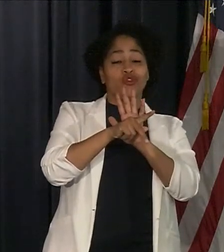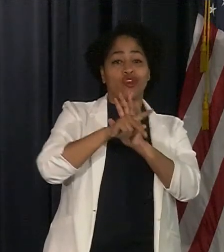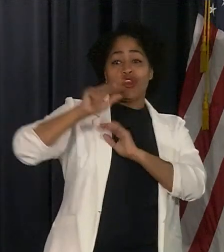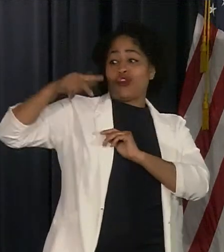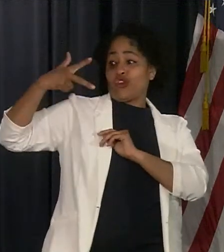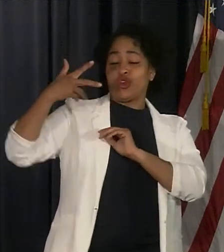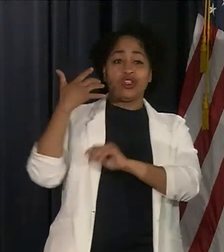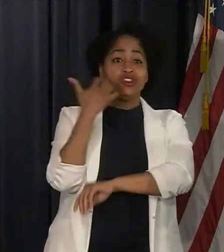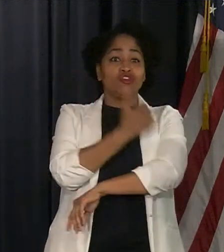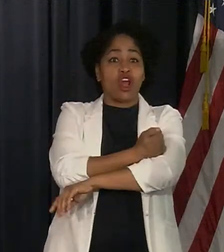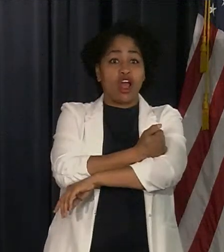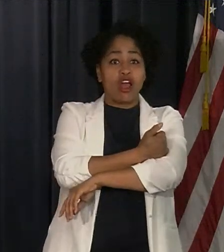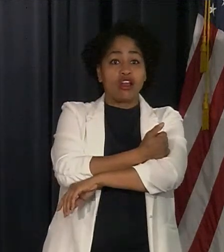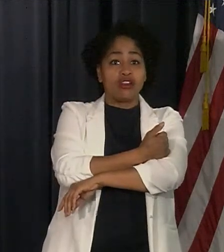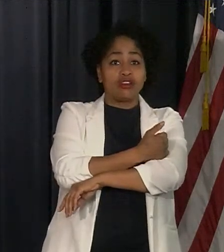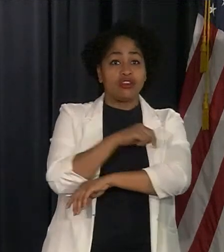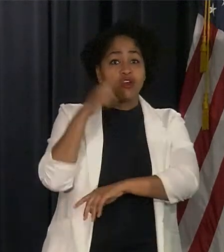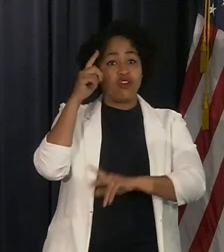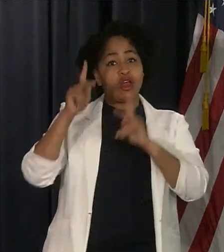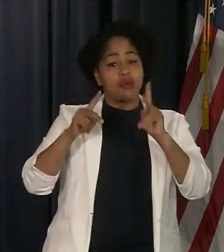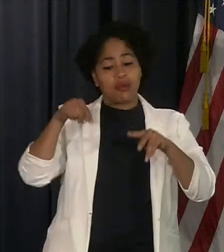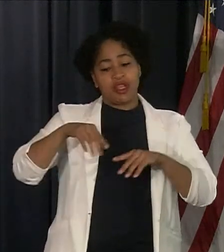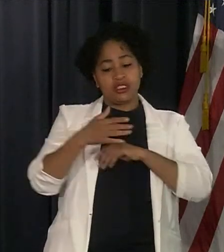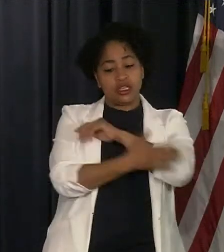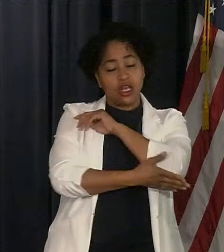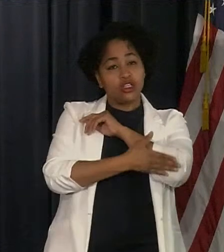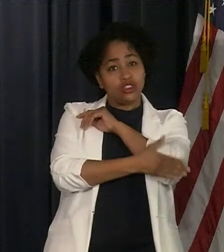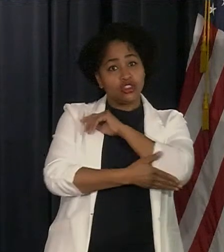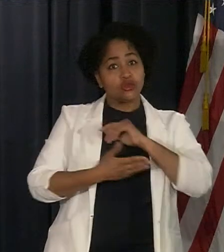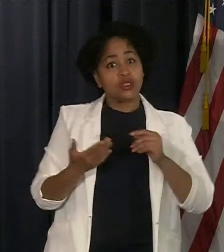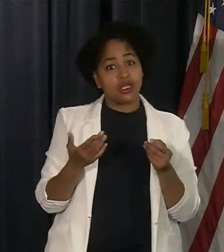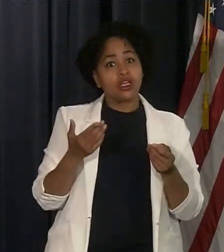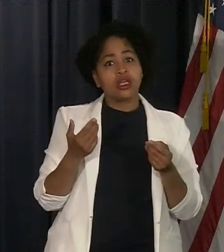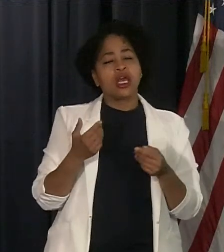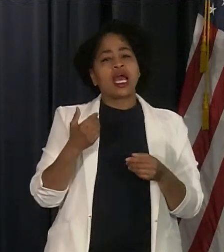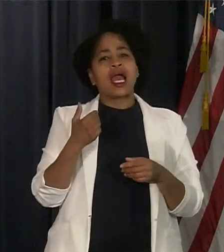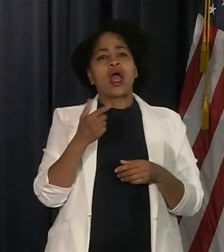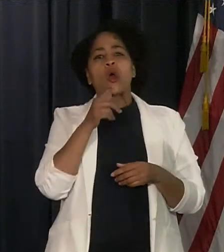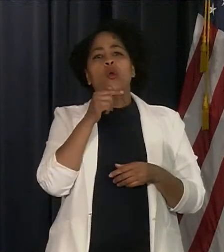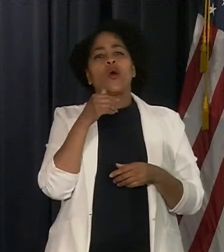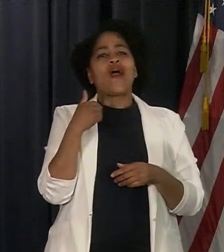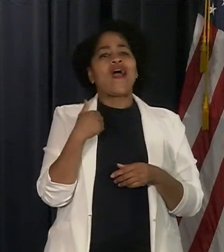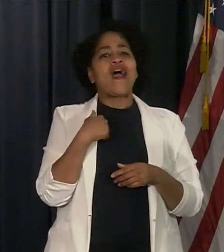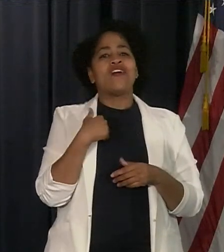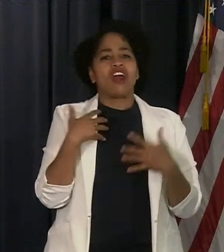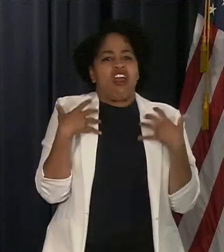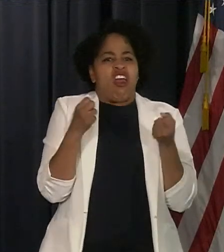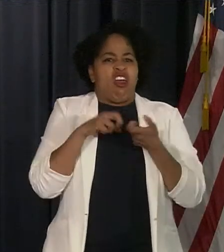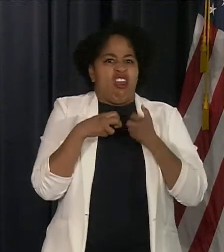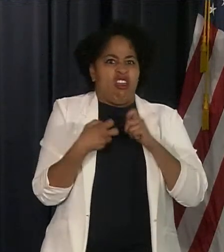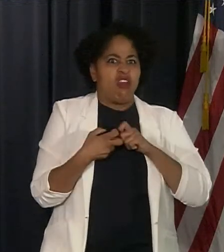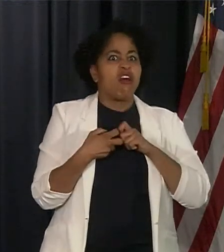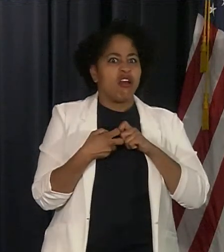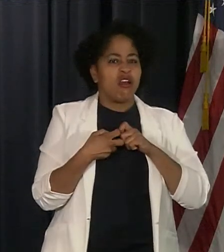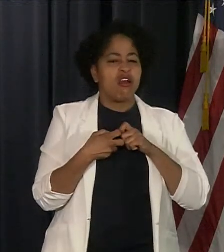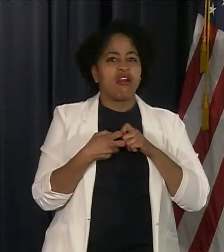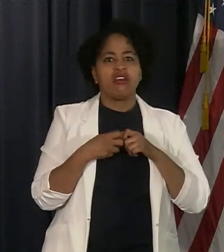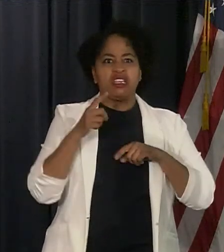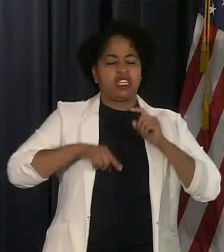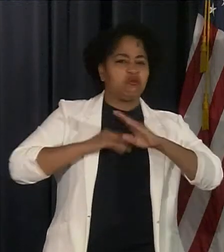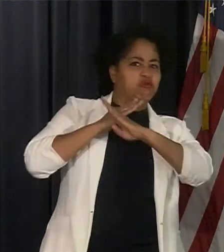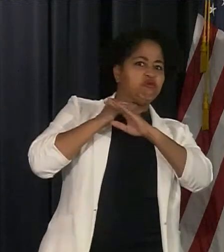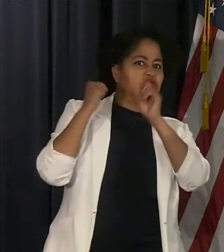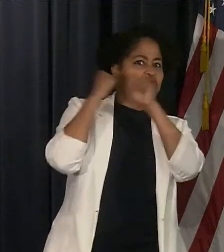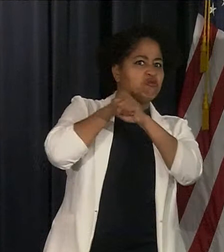third shot for folks in this country that have a deficient immune system. On Friday, the CDC approved it,